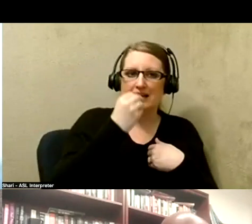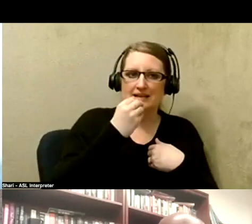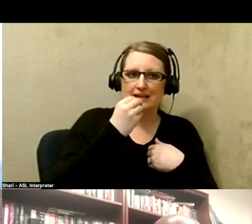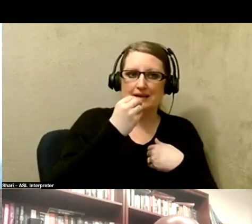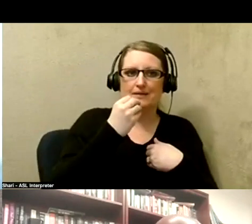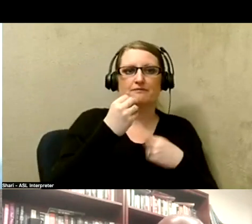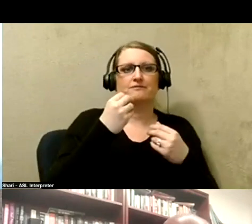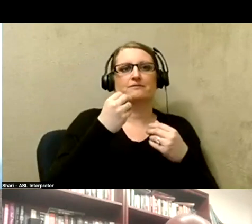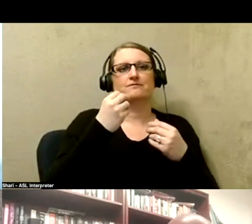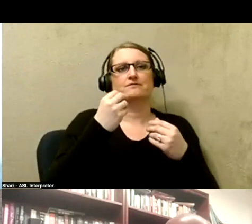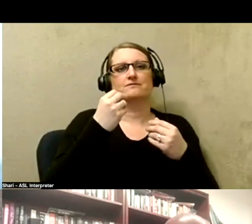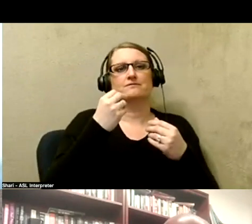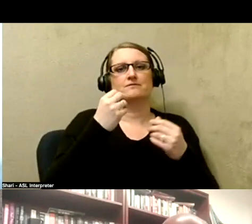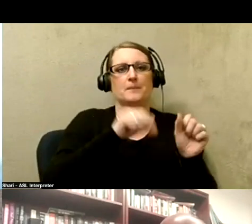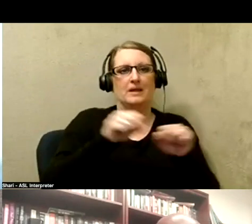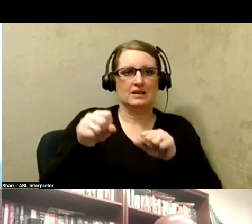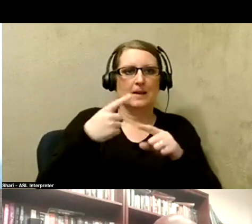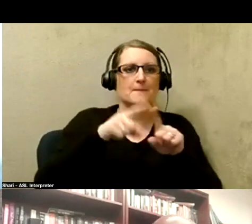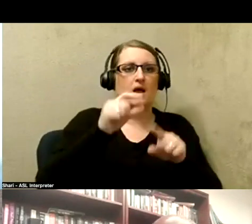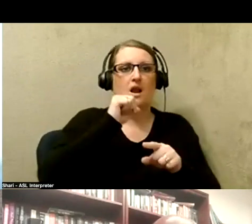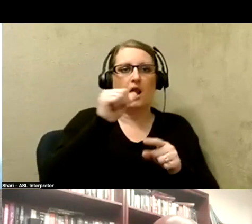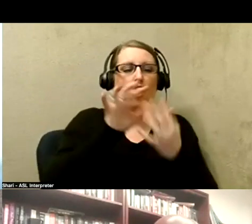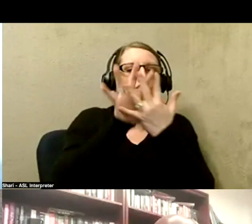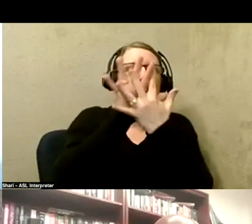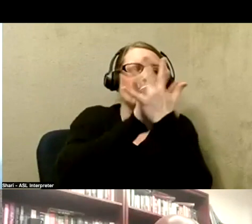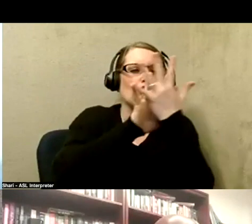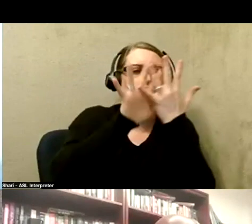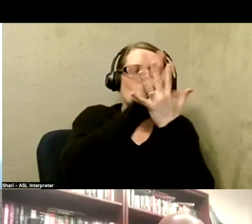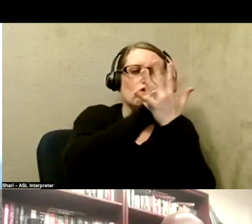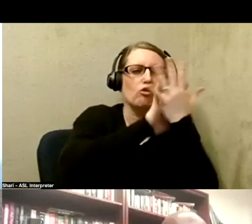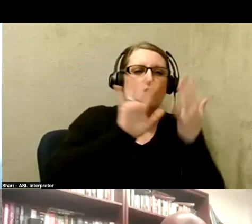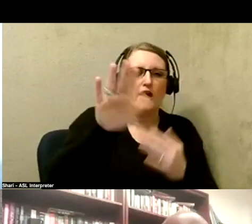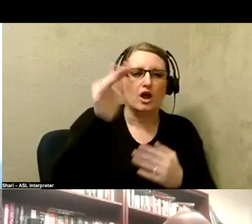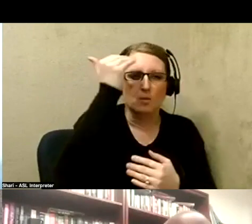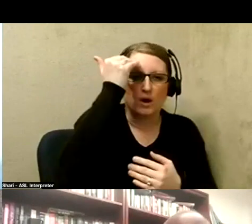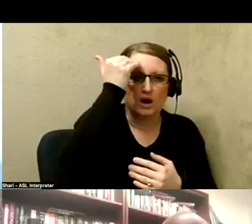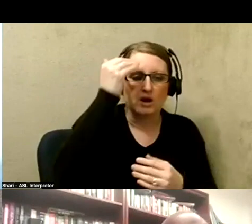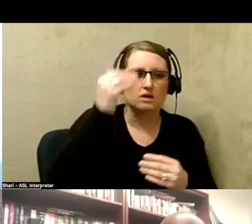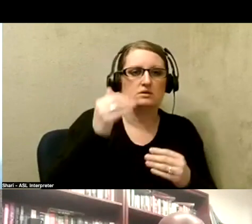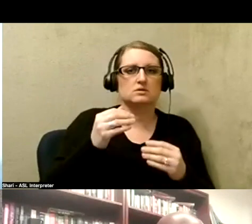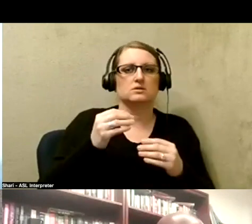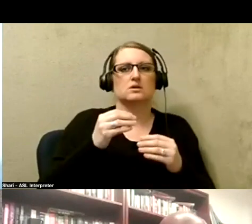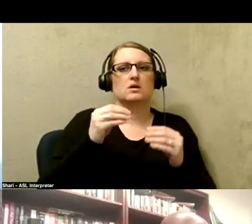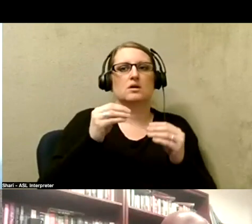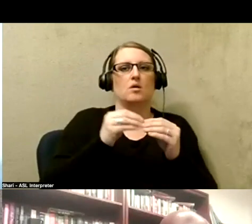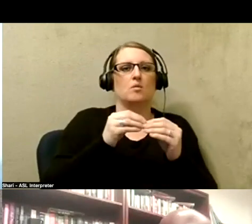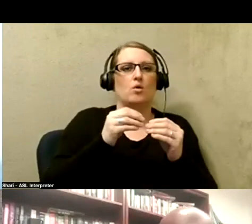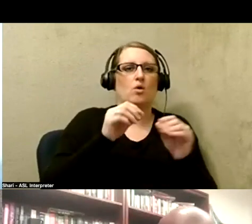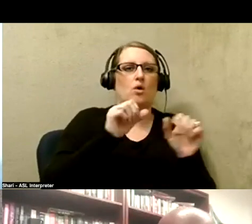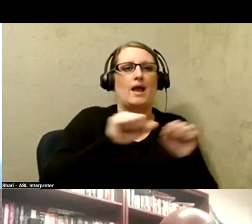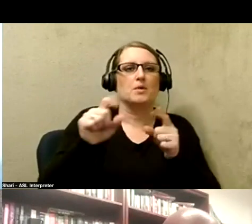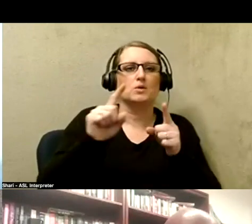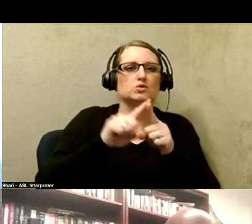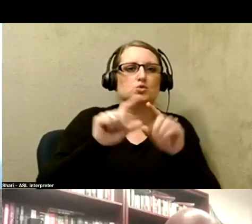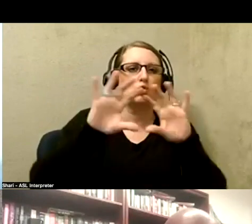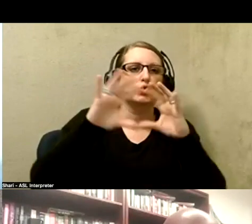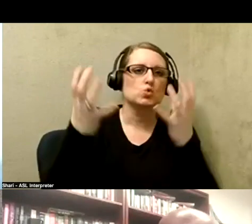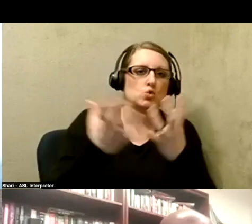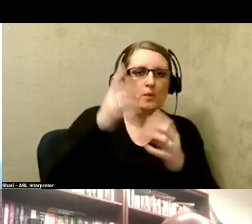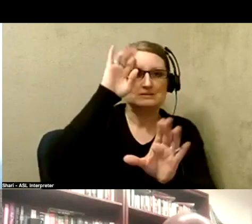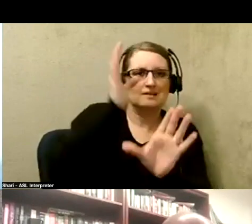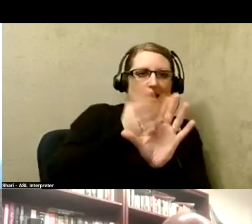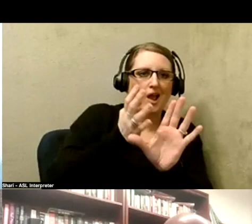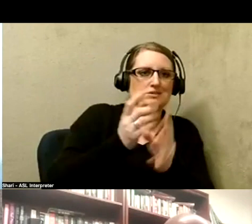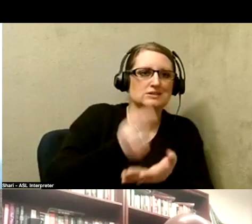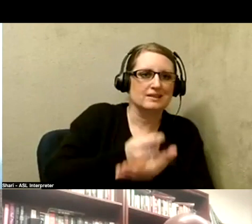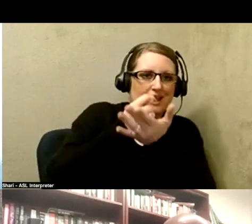cloud patients' consciousness, and so it would make them more amenable to group therapy or psychotherapy, as Dr. Ben-Moshe would say. But